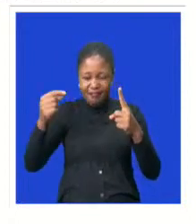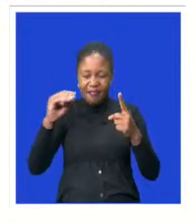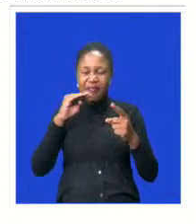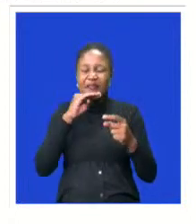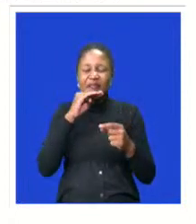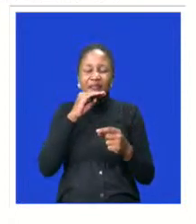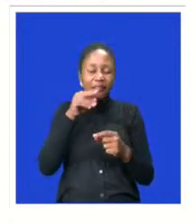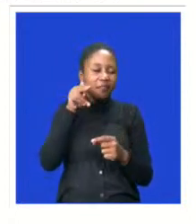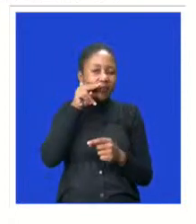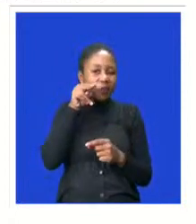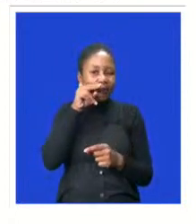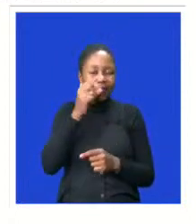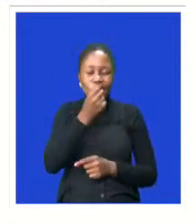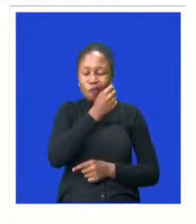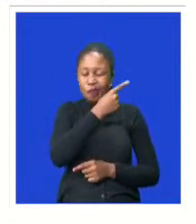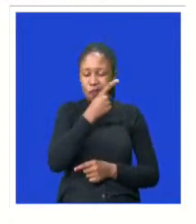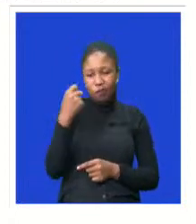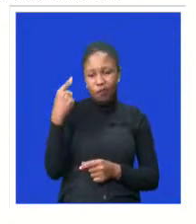although,